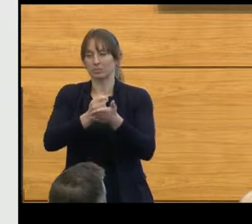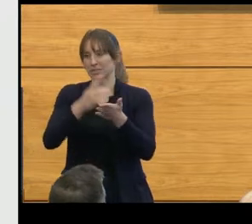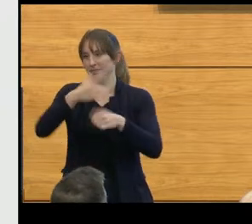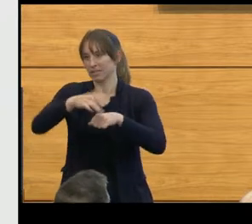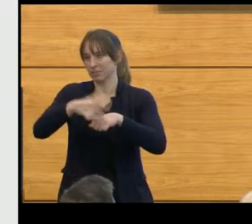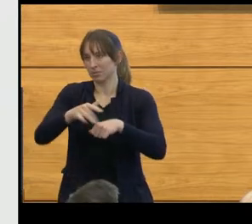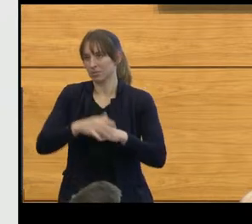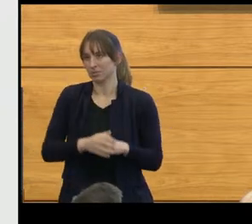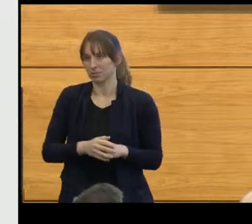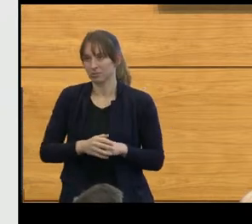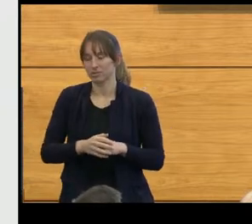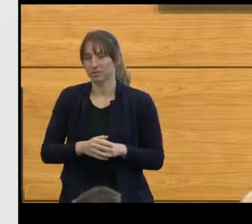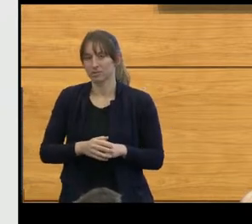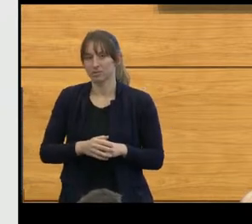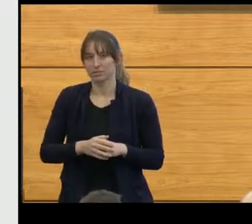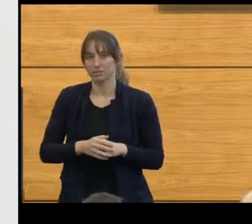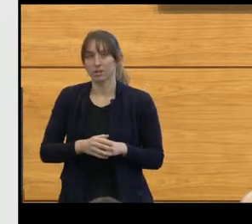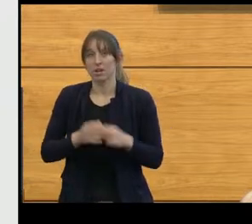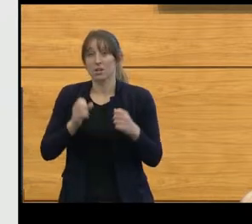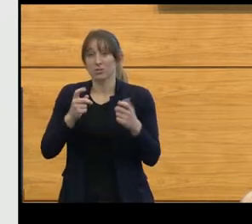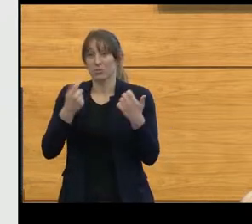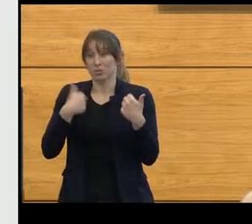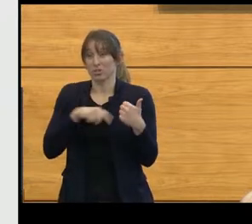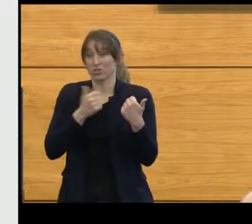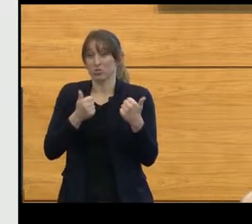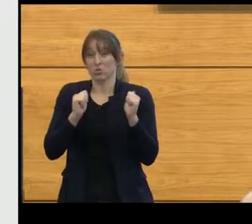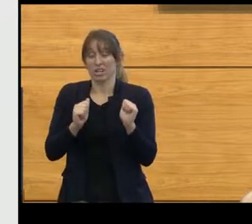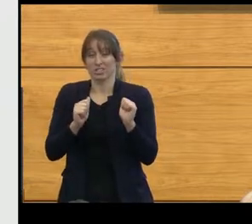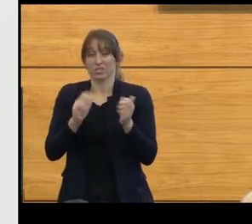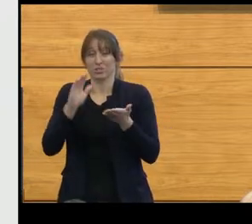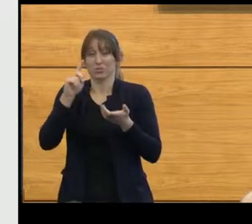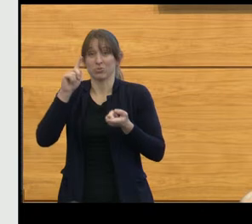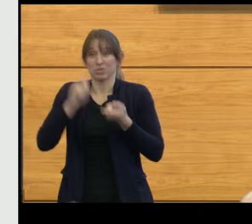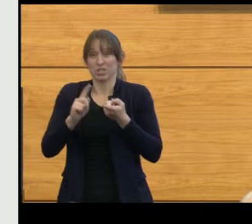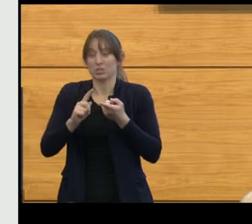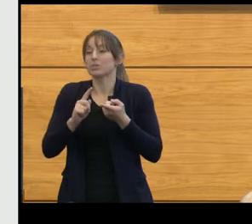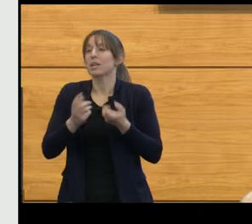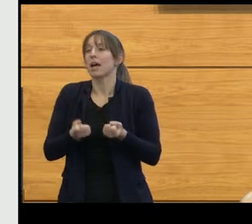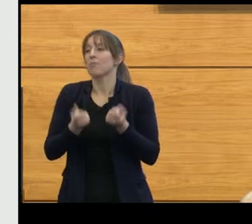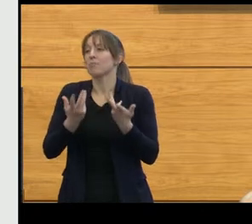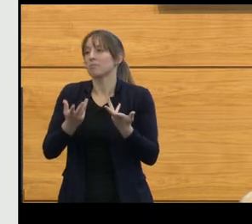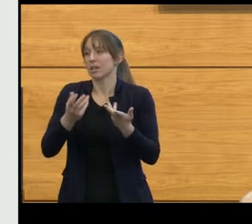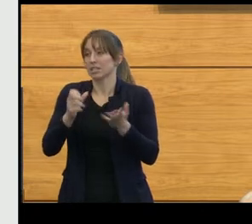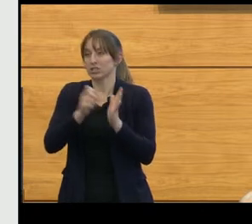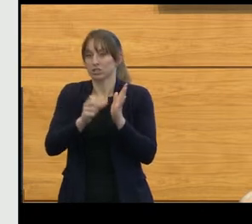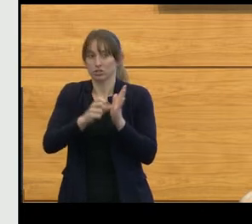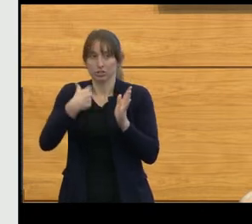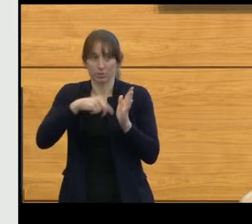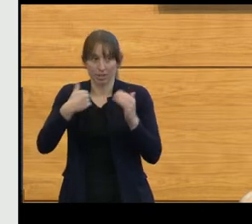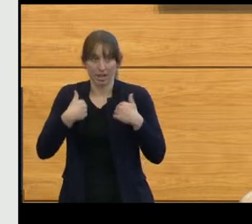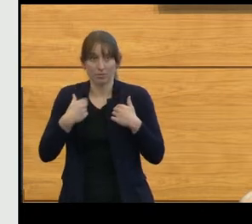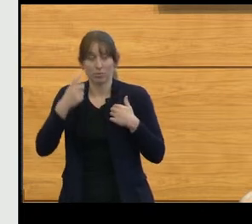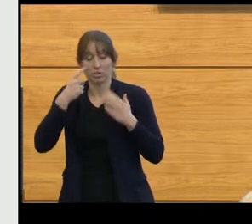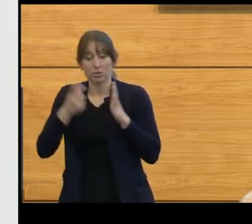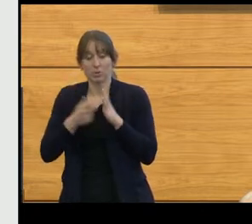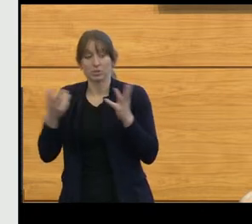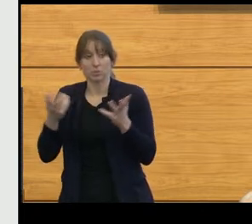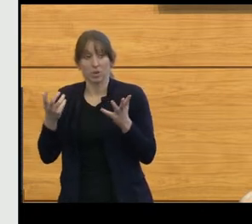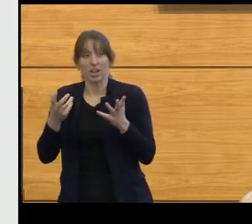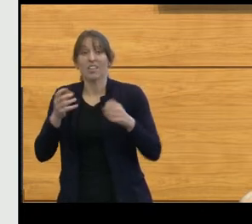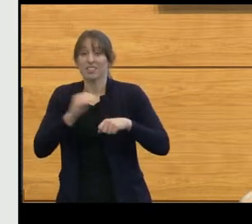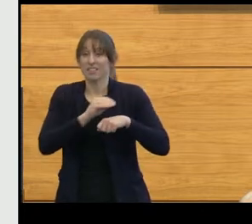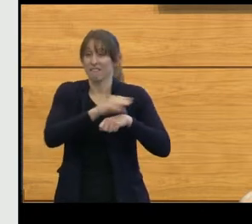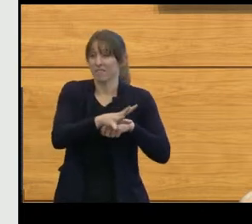resection was important. We saw that survivability was increased by the extent of resection and that the effects